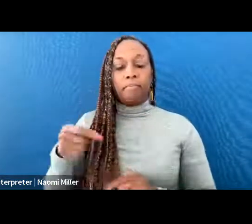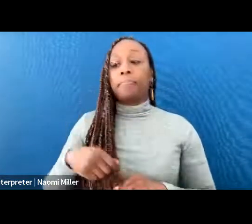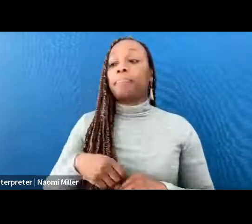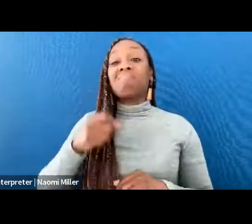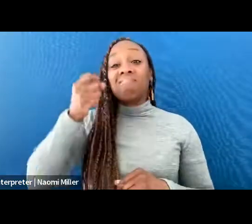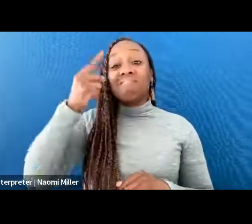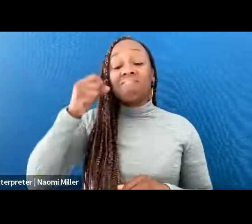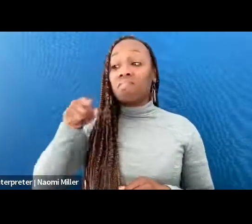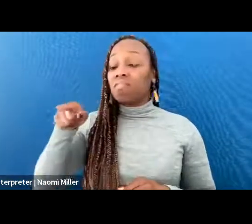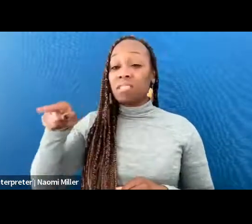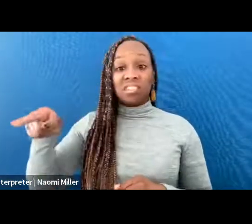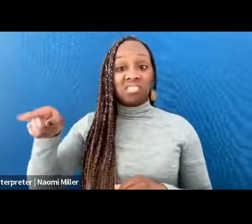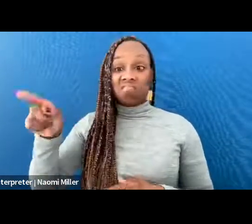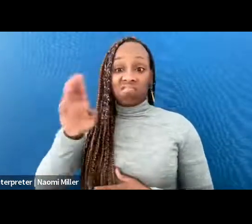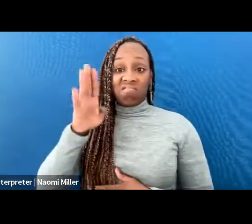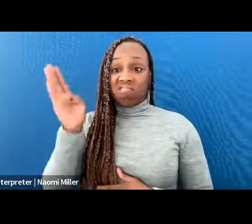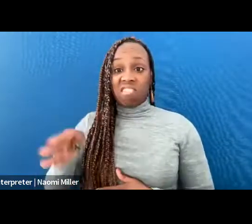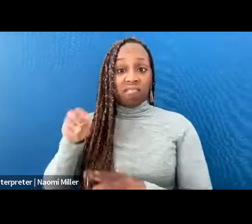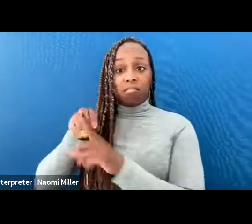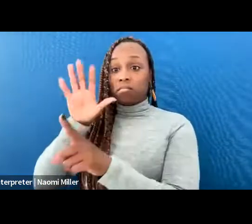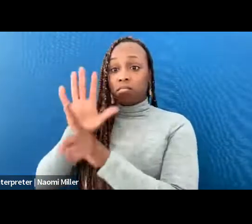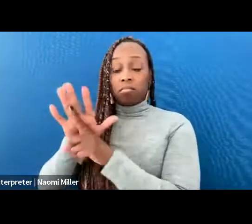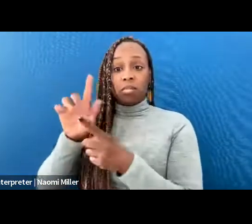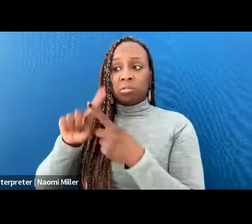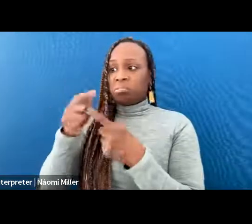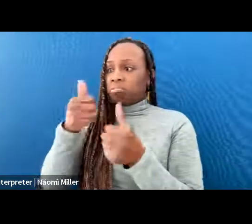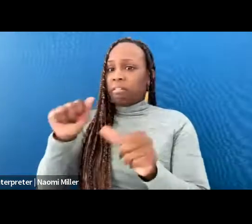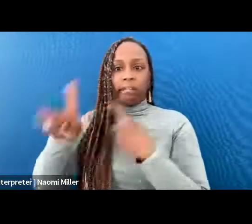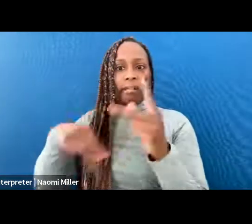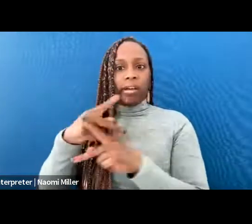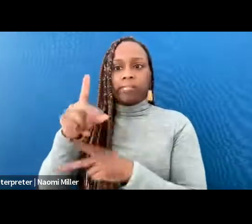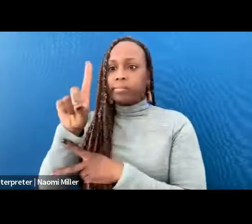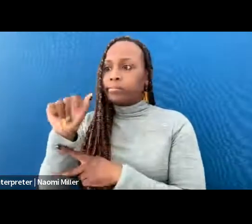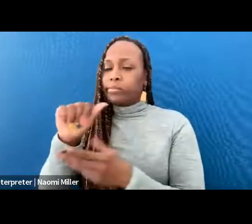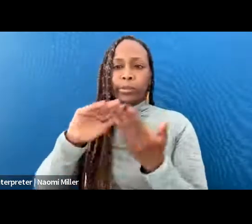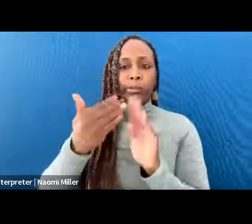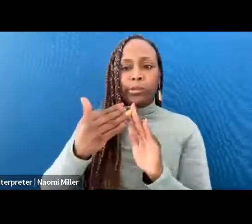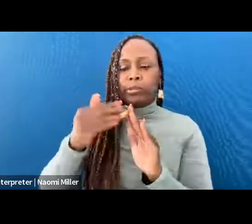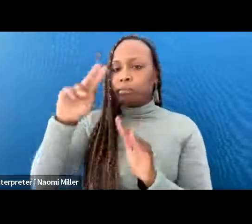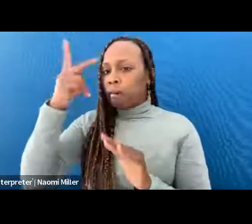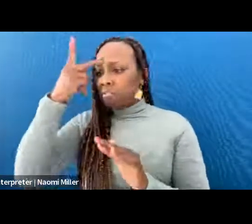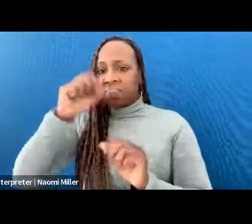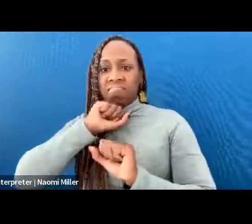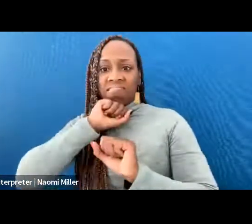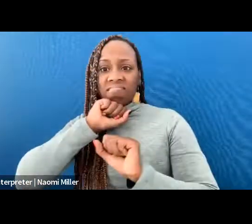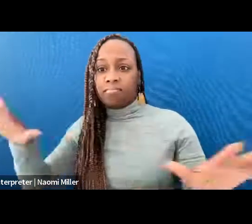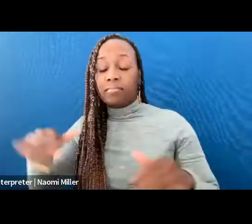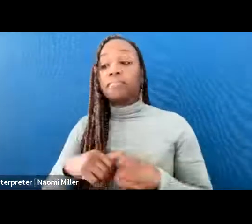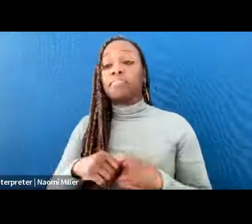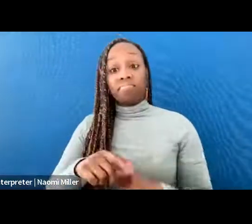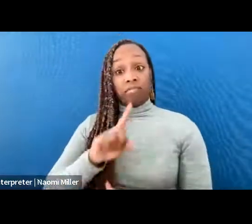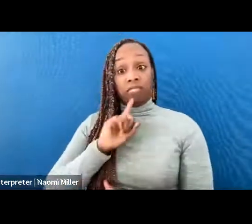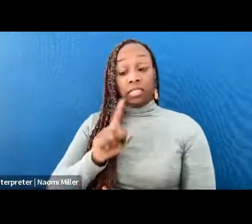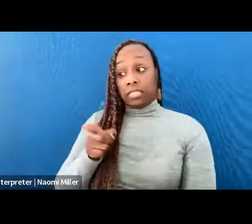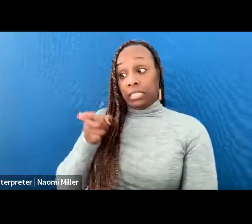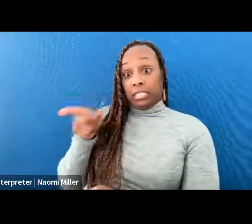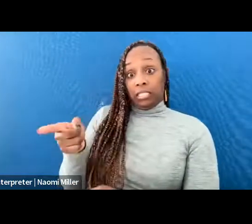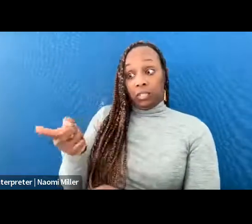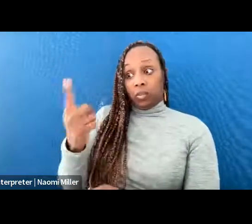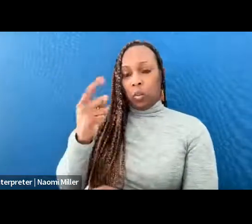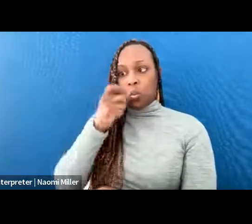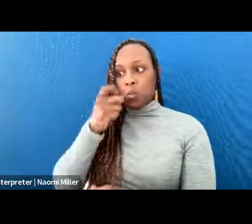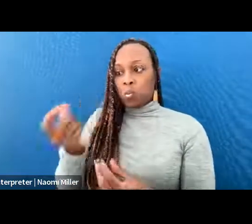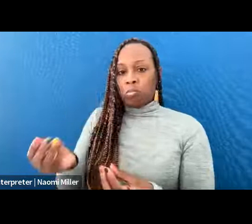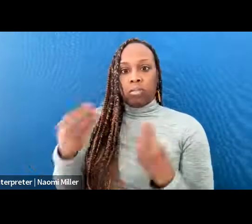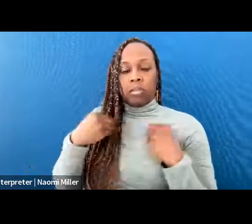had never been exposed to any kind of disability, community, or politics. Indeed, she is the one who inspired me to